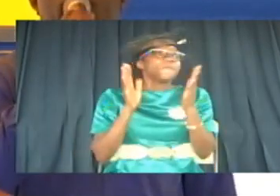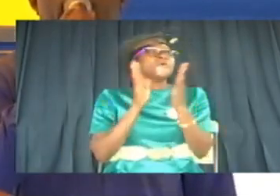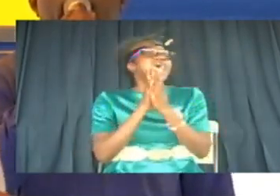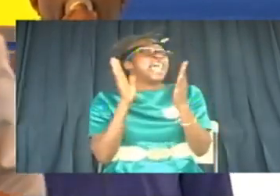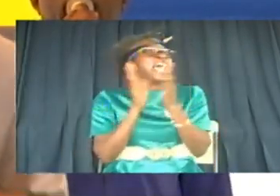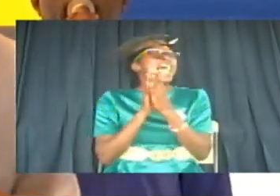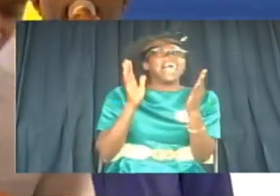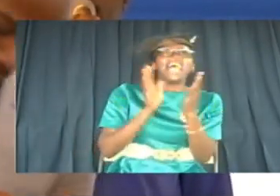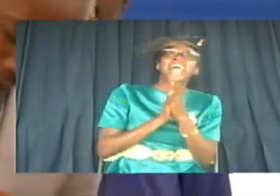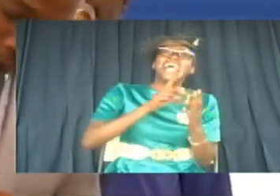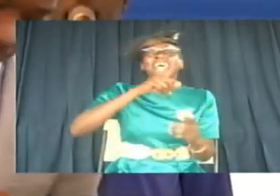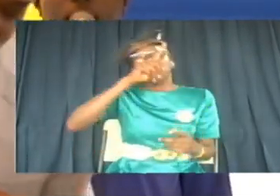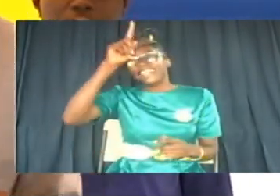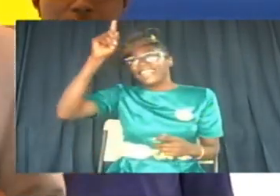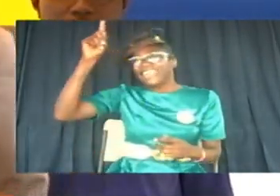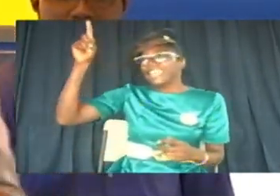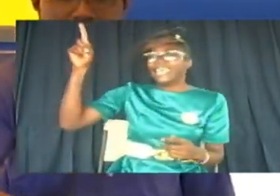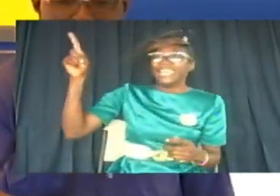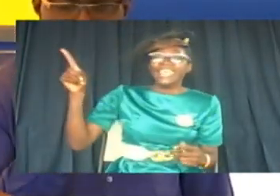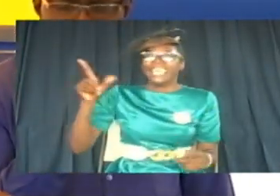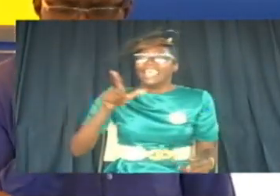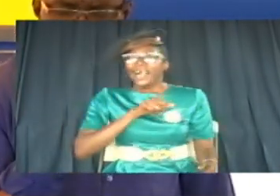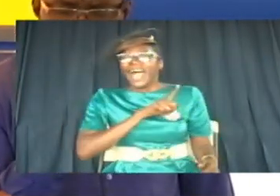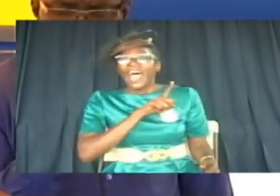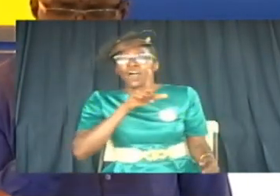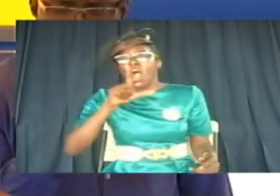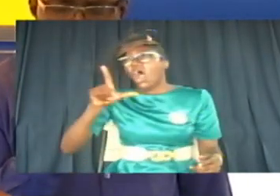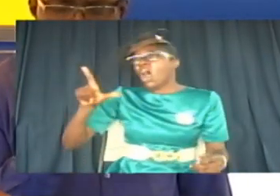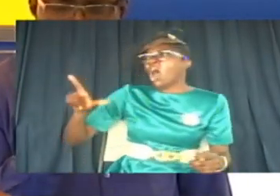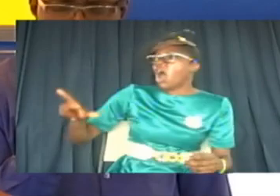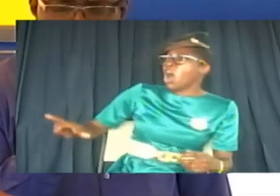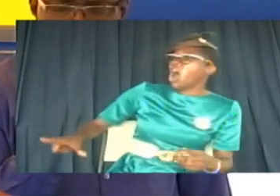Lord. Praise the